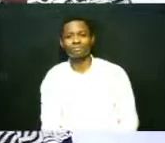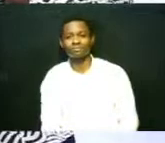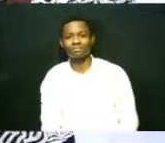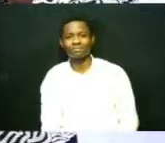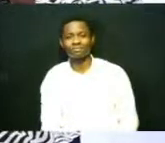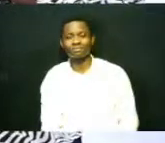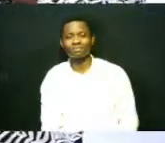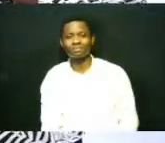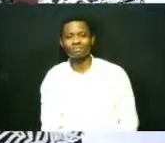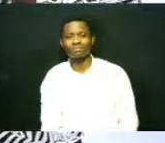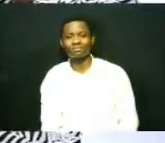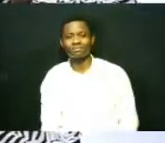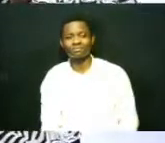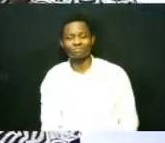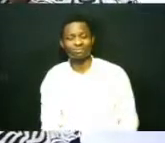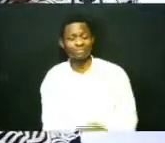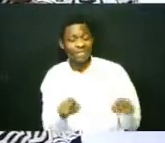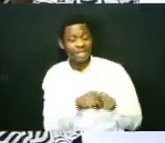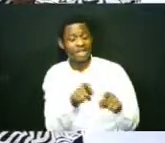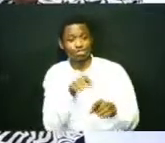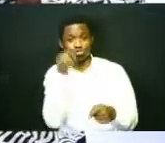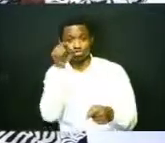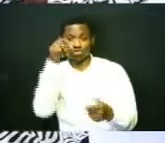So, as you stand,